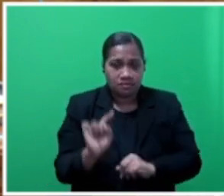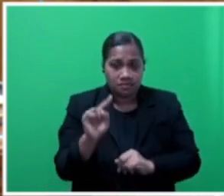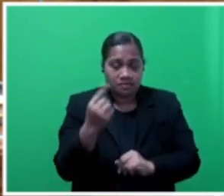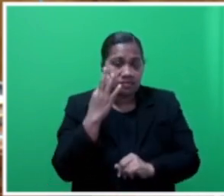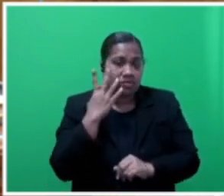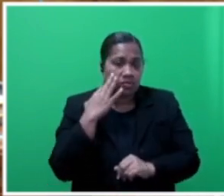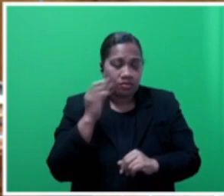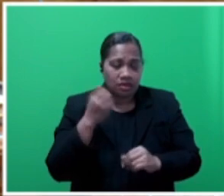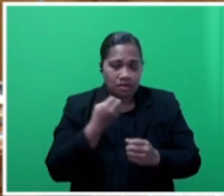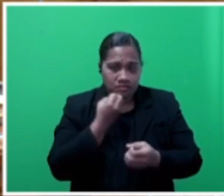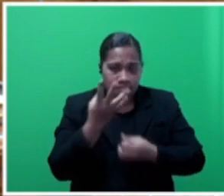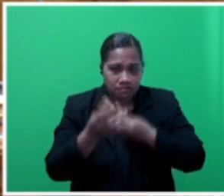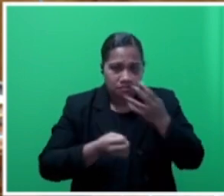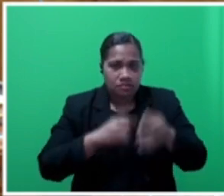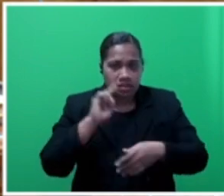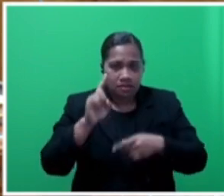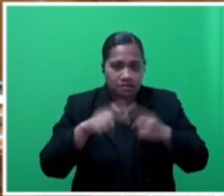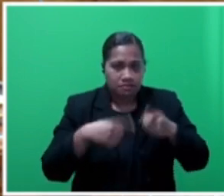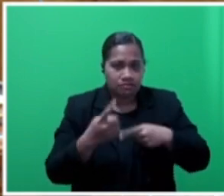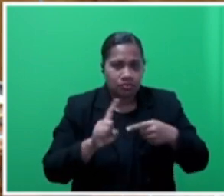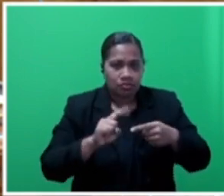highlighting the status of the nation, sir.